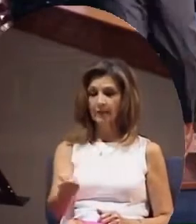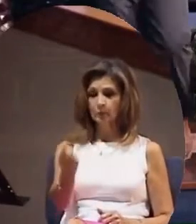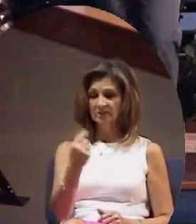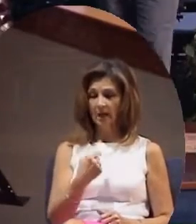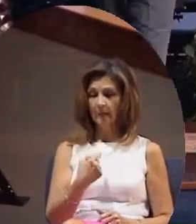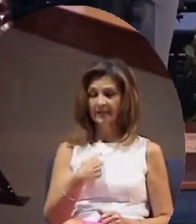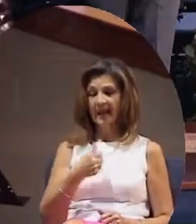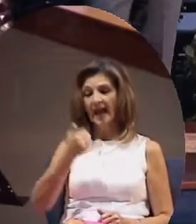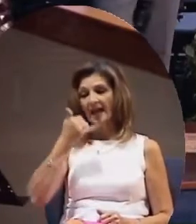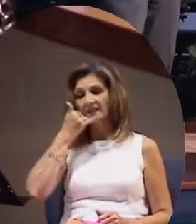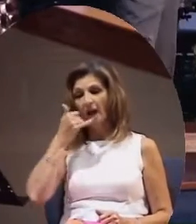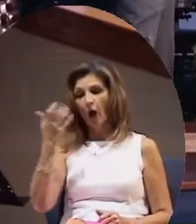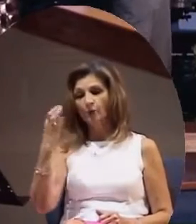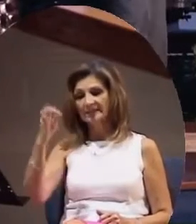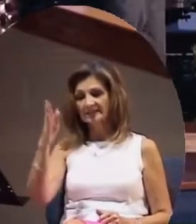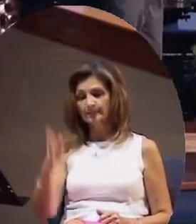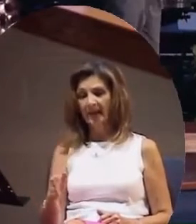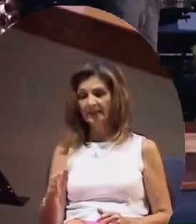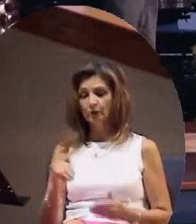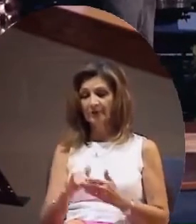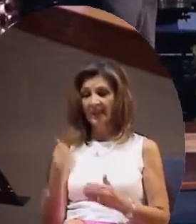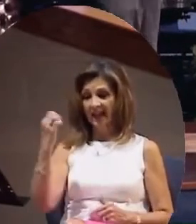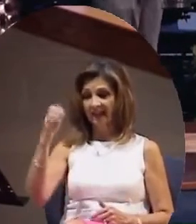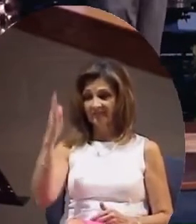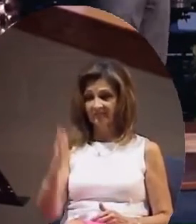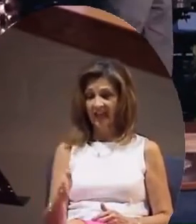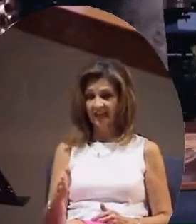I called his pastor, and he said that evangelist